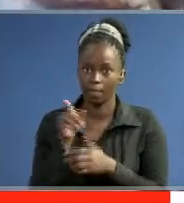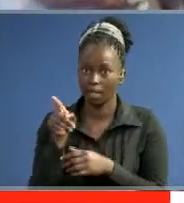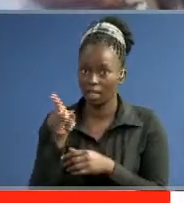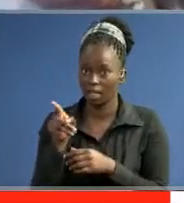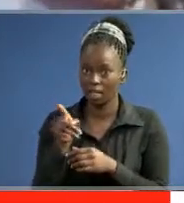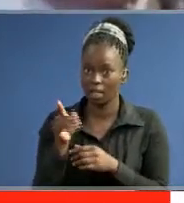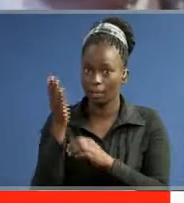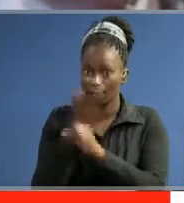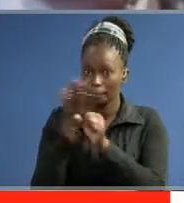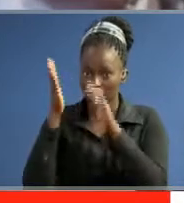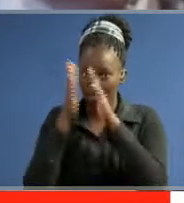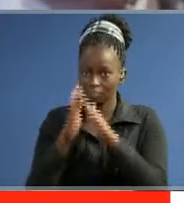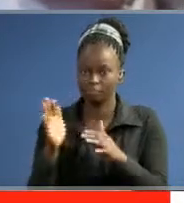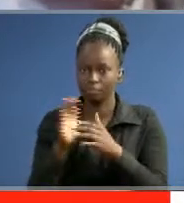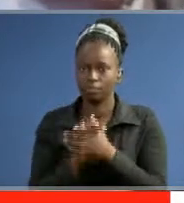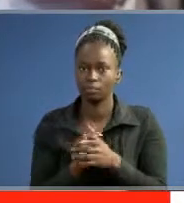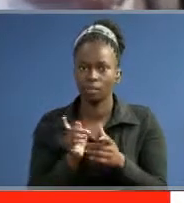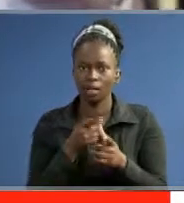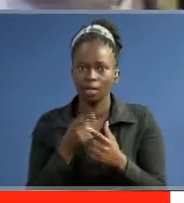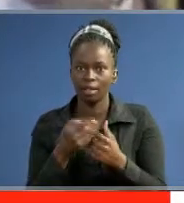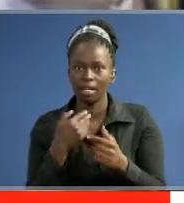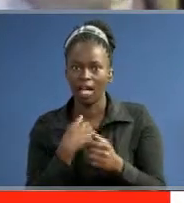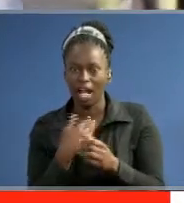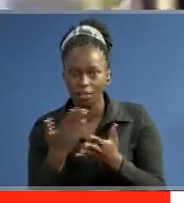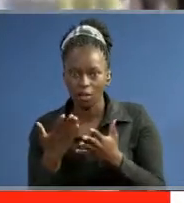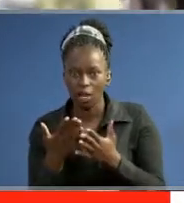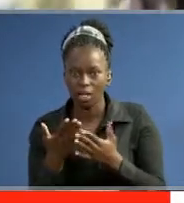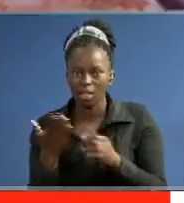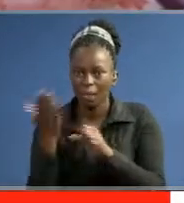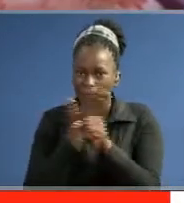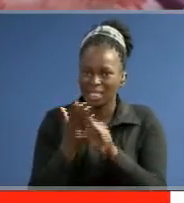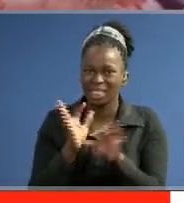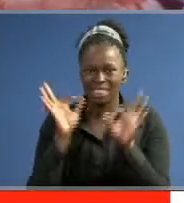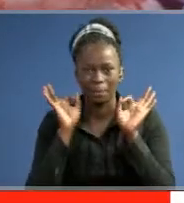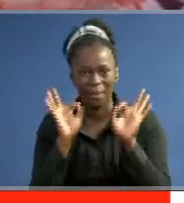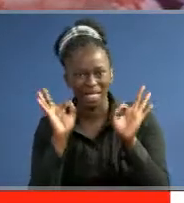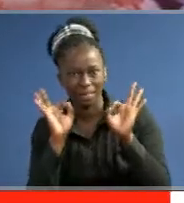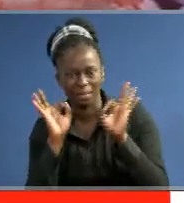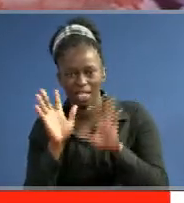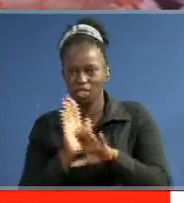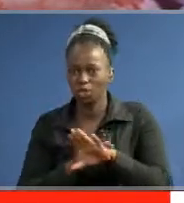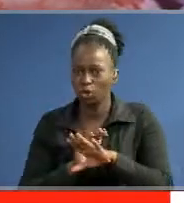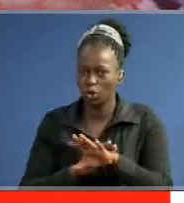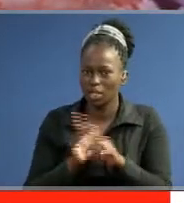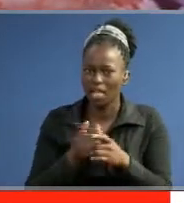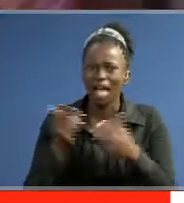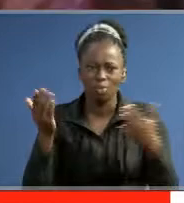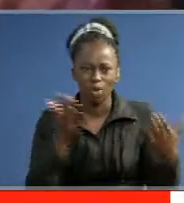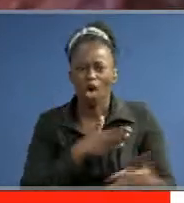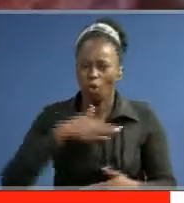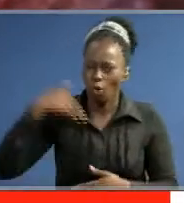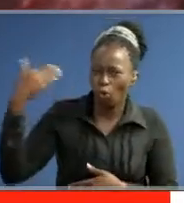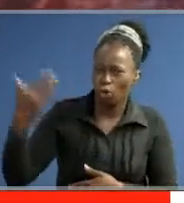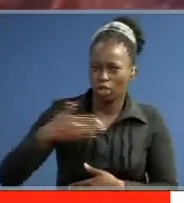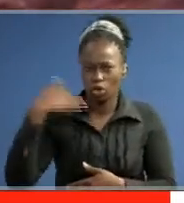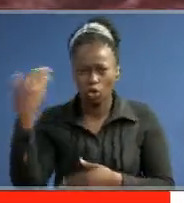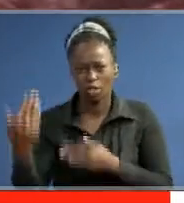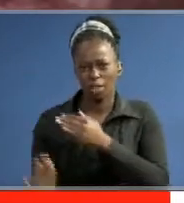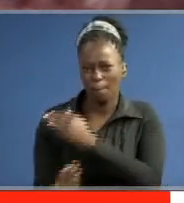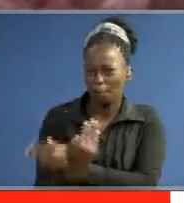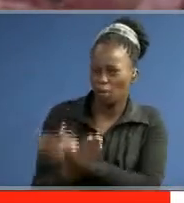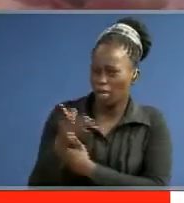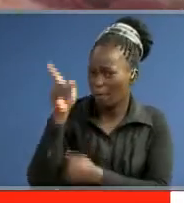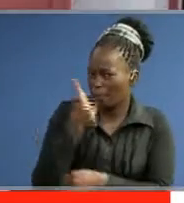nini Kamwingi, na wanakuanga na nyama mzuri sana. Juu hii nyama yao huanga inaletwa kila siku, asubuhi ni